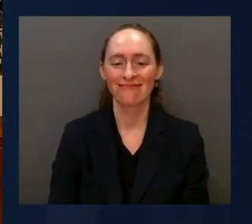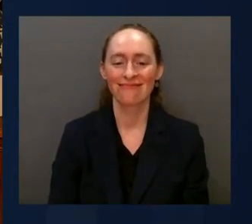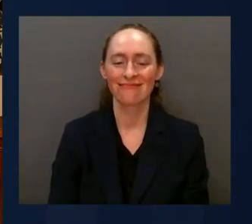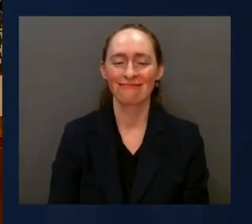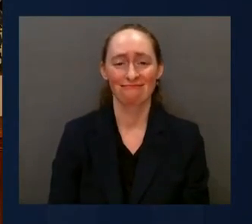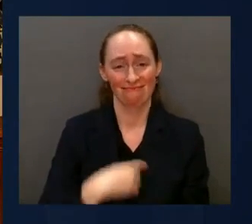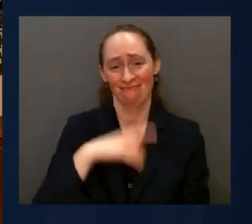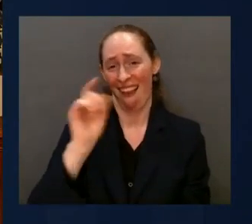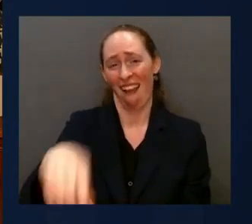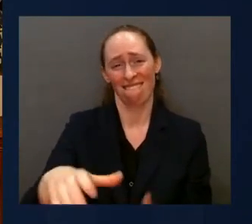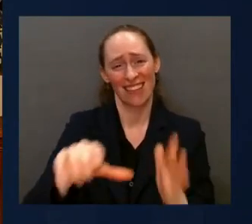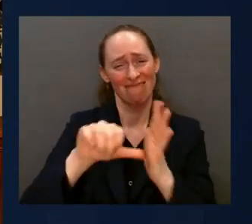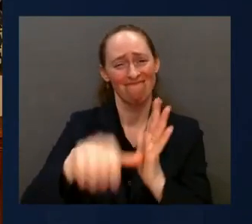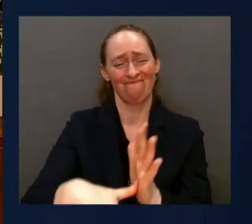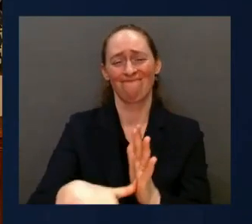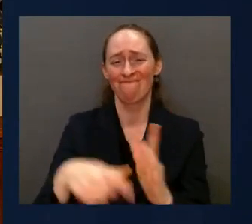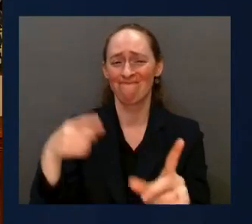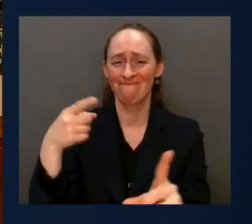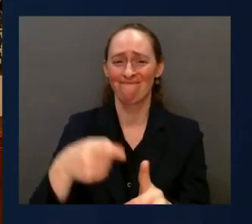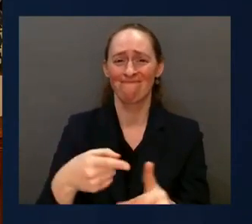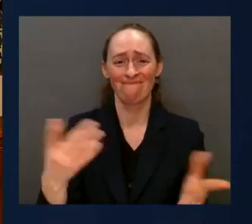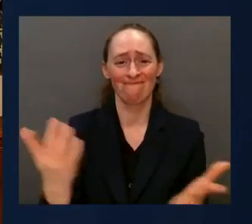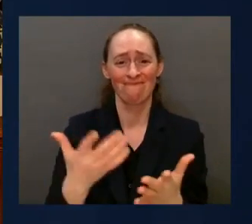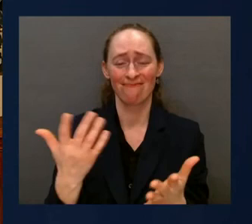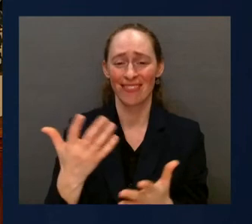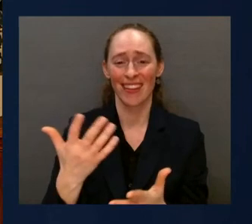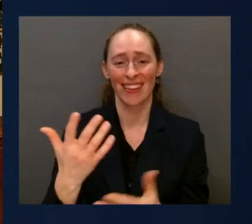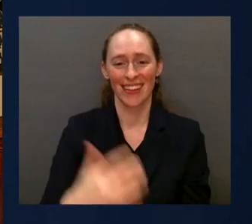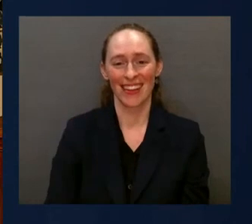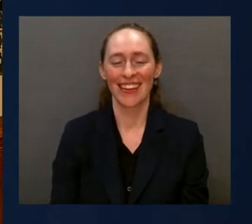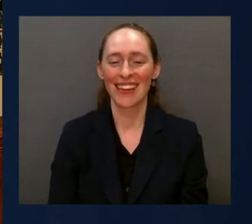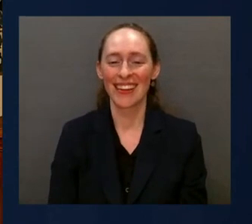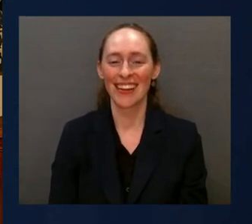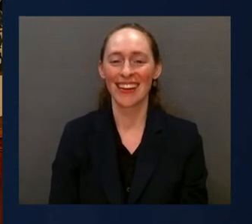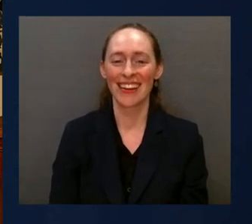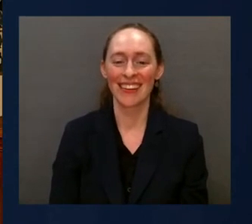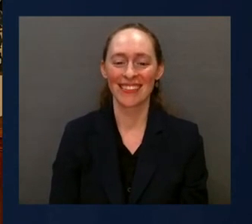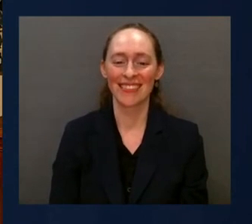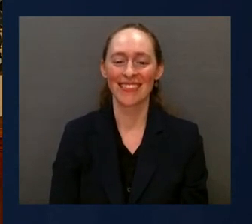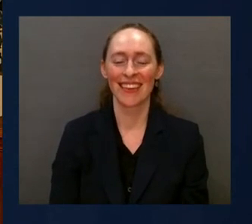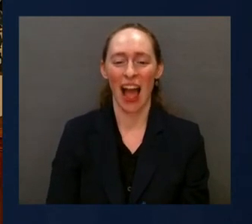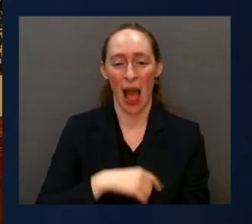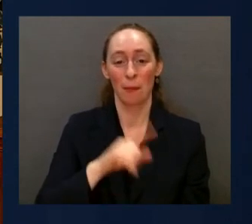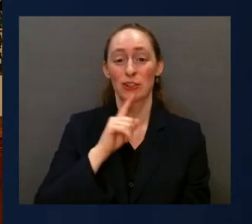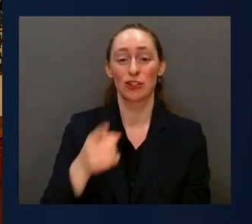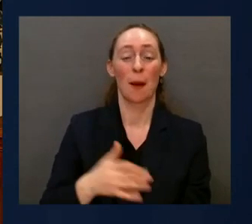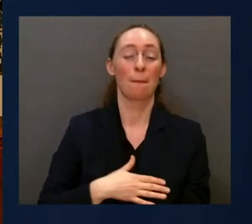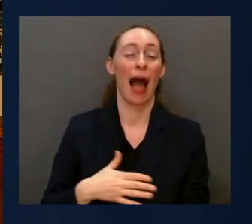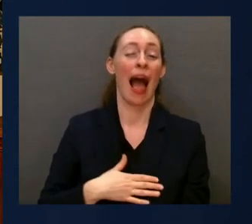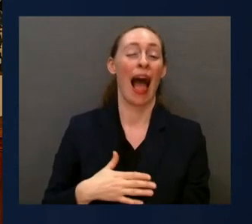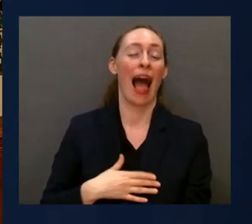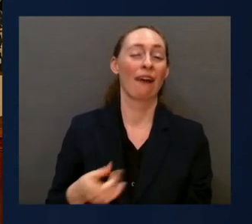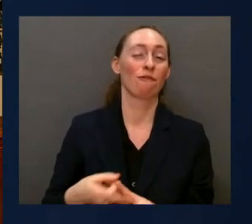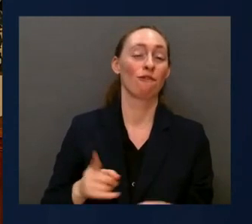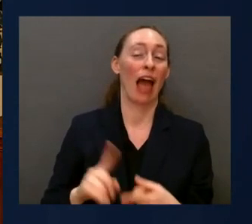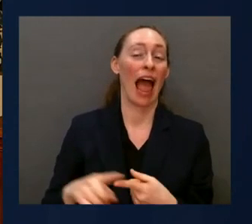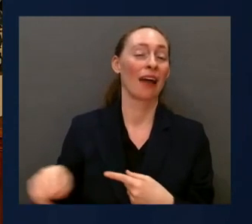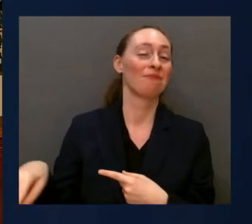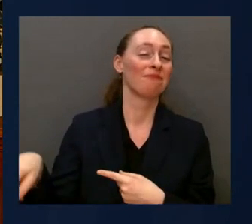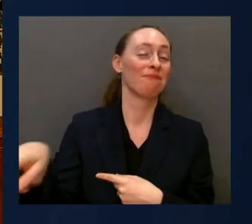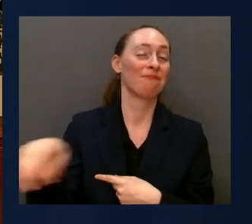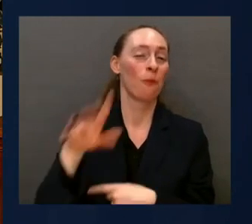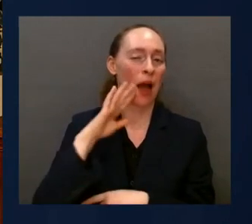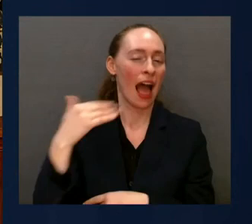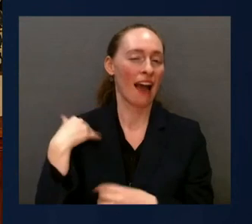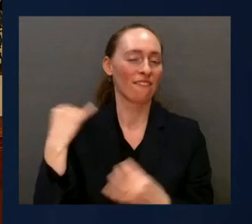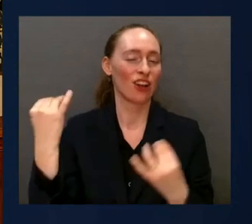this is bound to get a response from my friends on my left but the right. I'm so sick and tired of companies